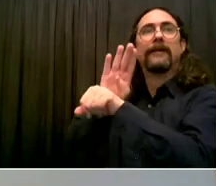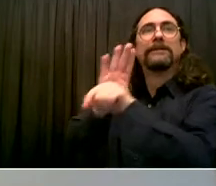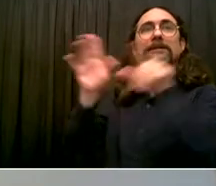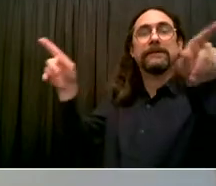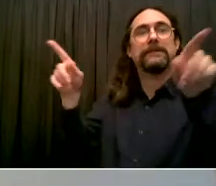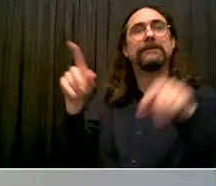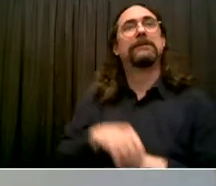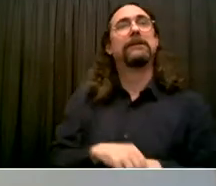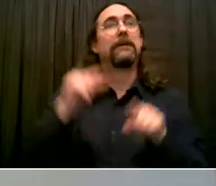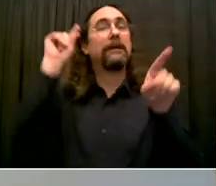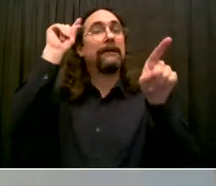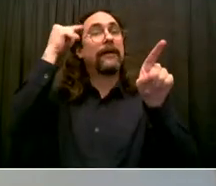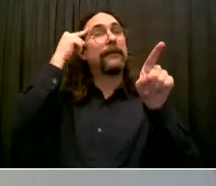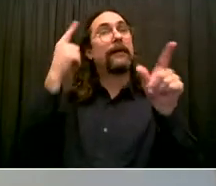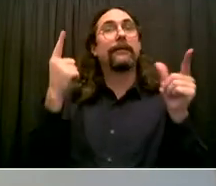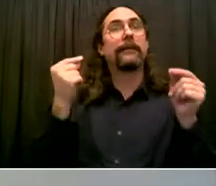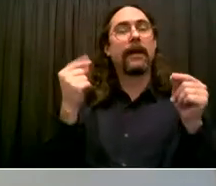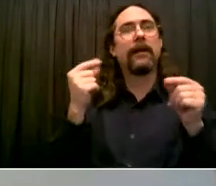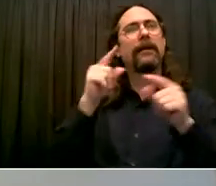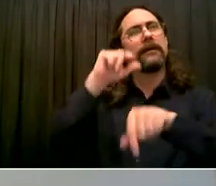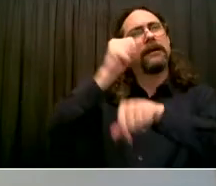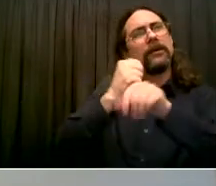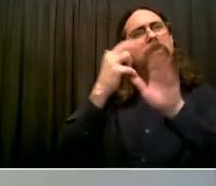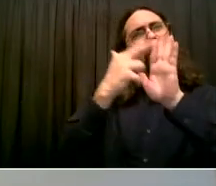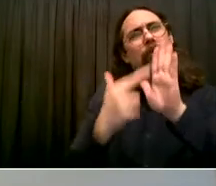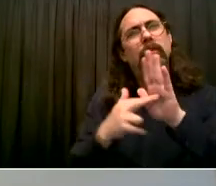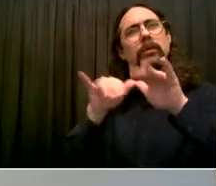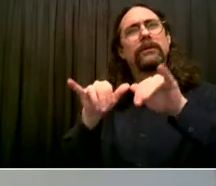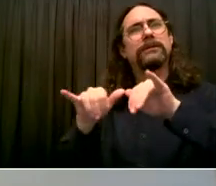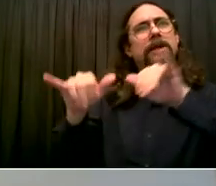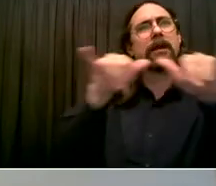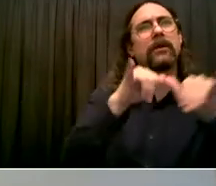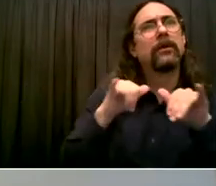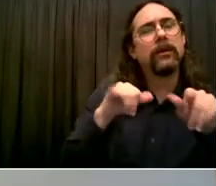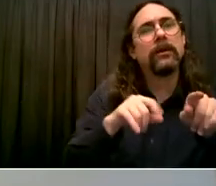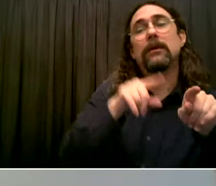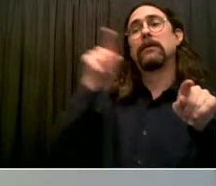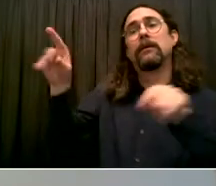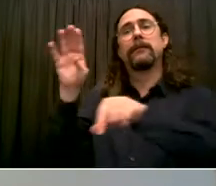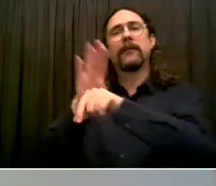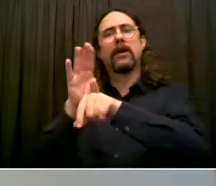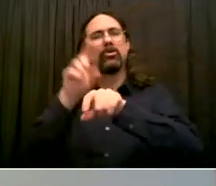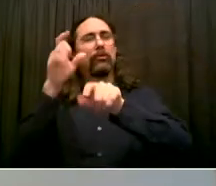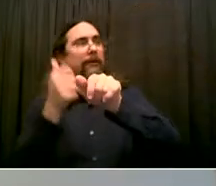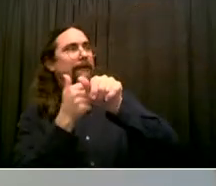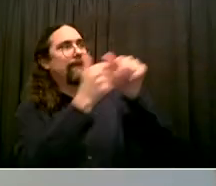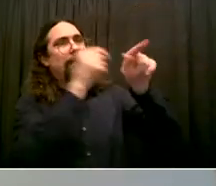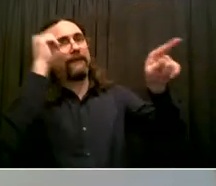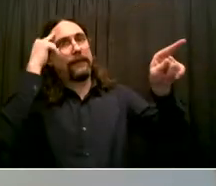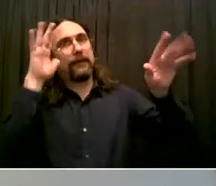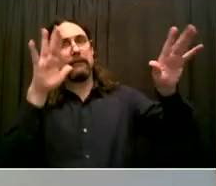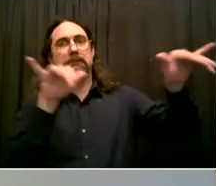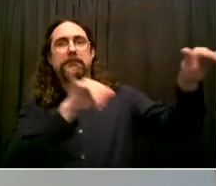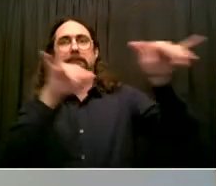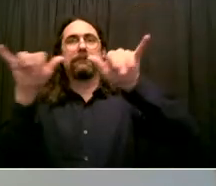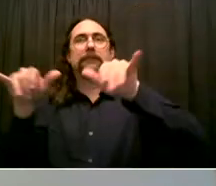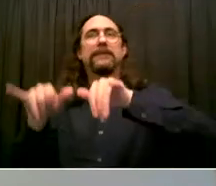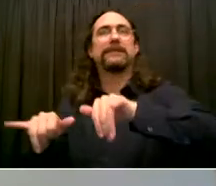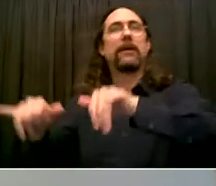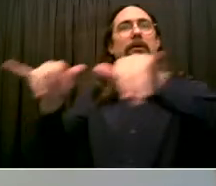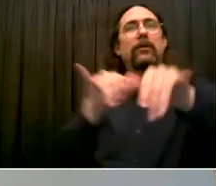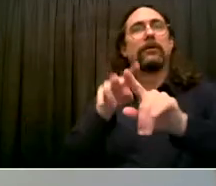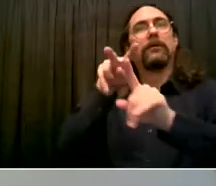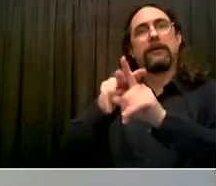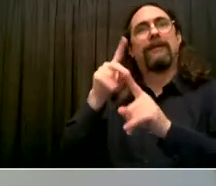sure that that is not the only pathway for you to receive services. Again, an alternative pathway is similar to what we do in healthcare facilities, where